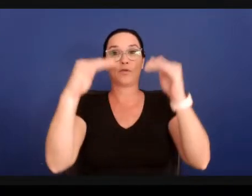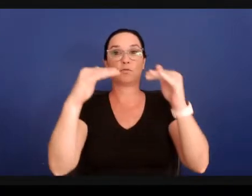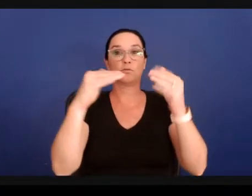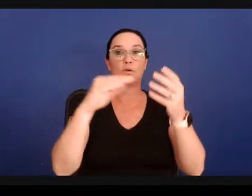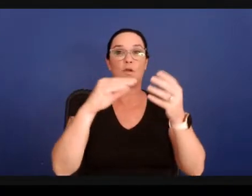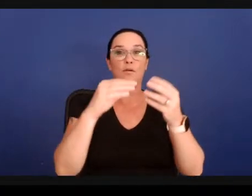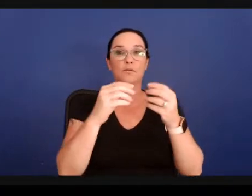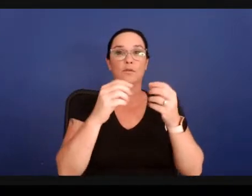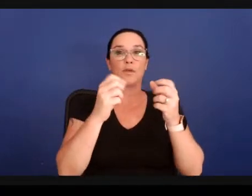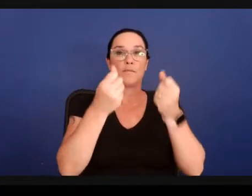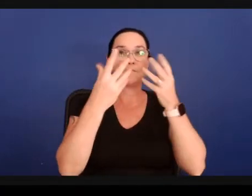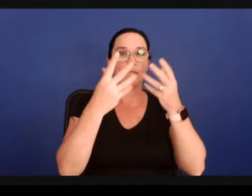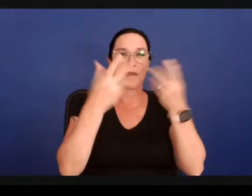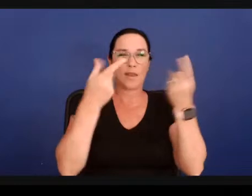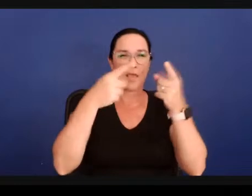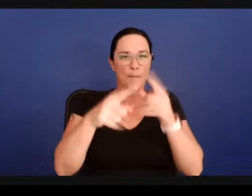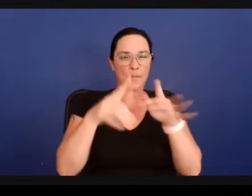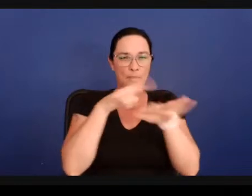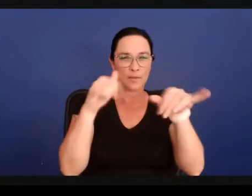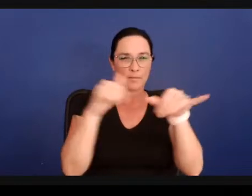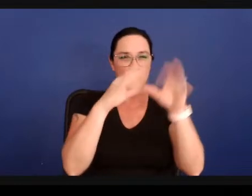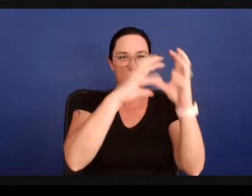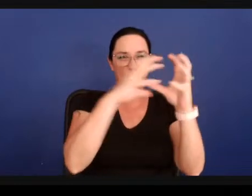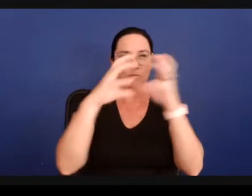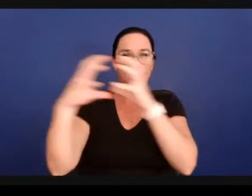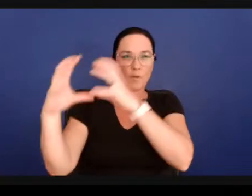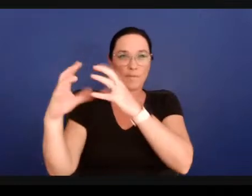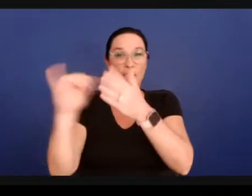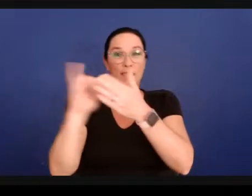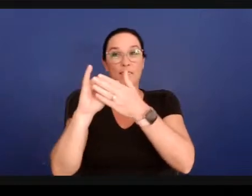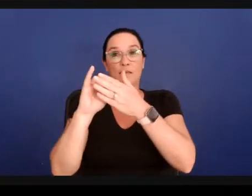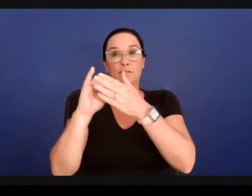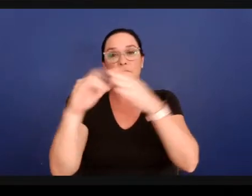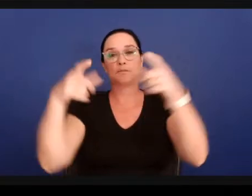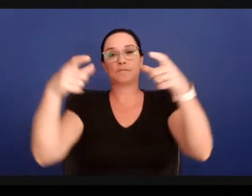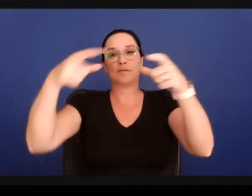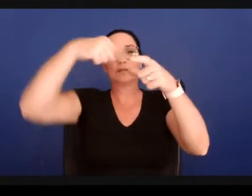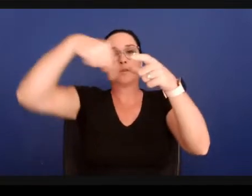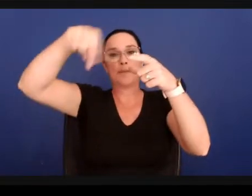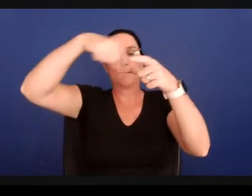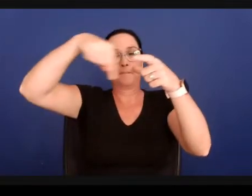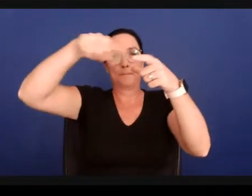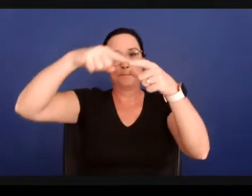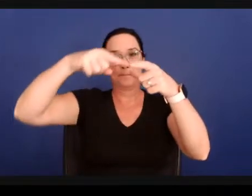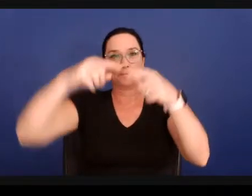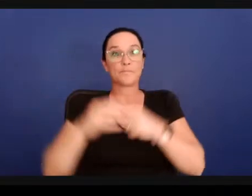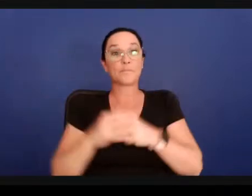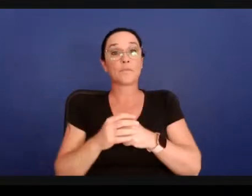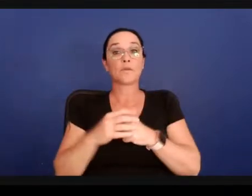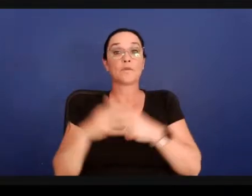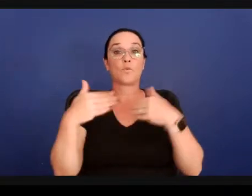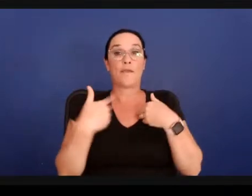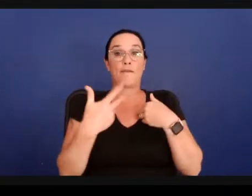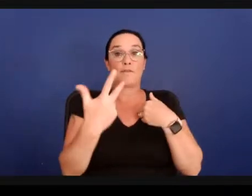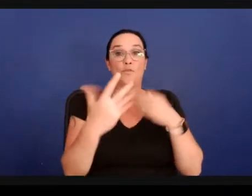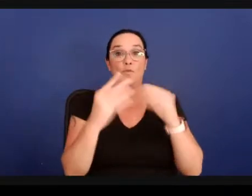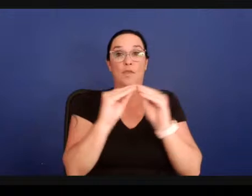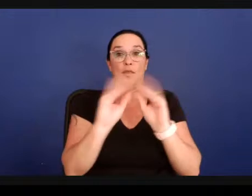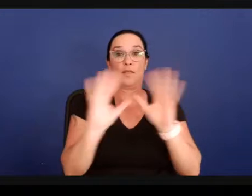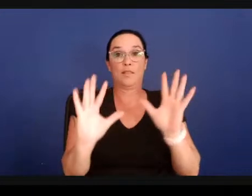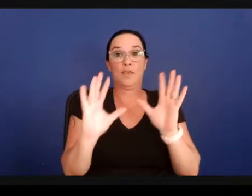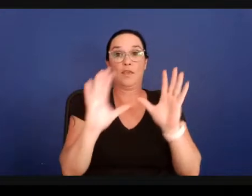of magma coming into the system where it really flares off in a shallow system. So three clear